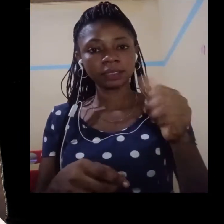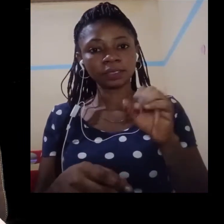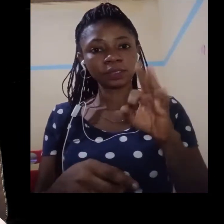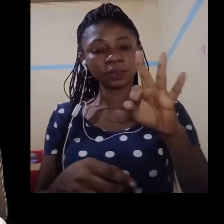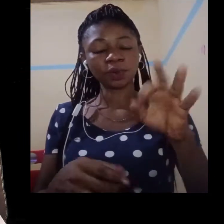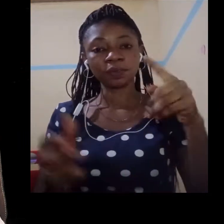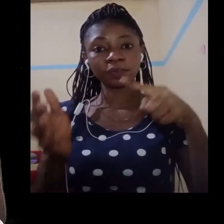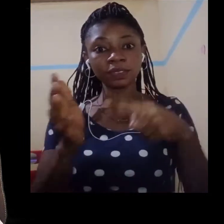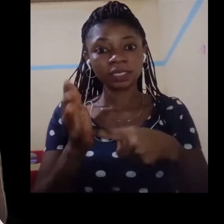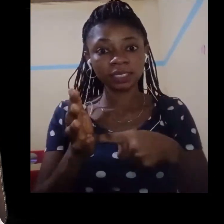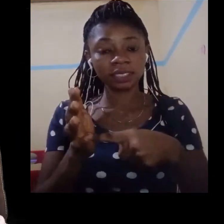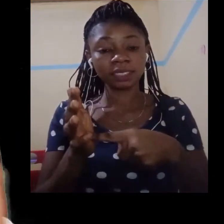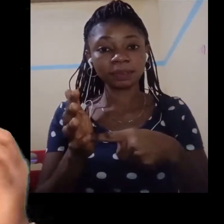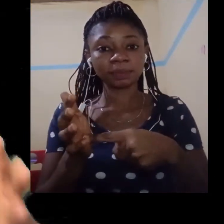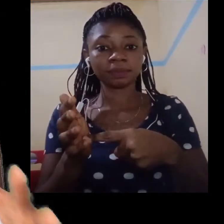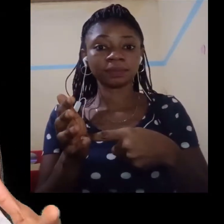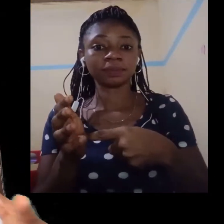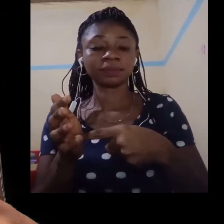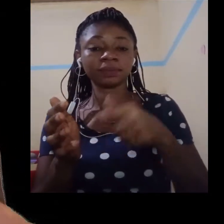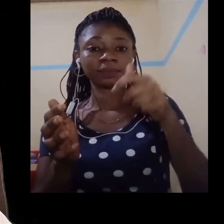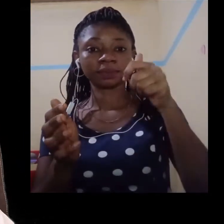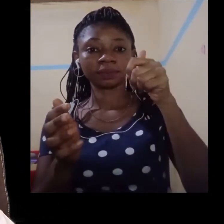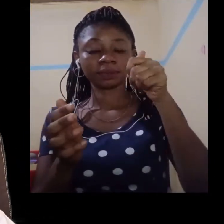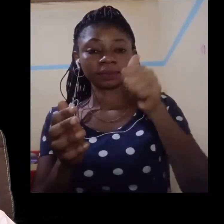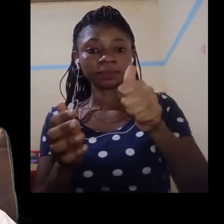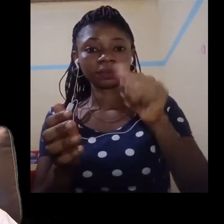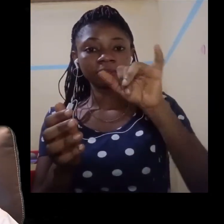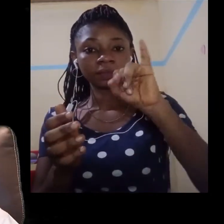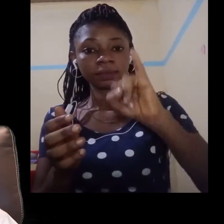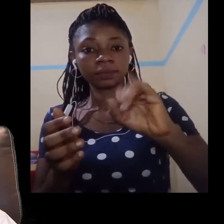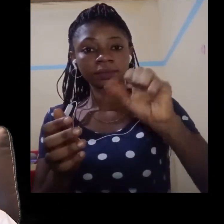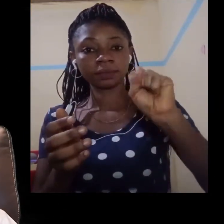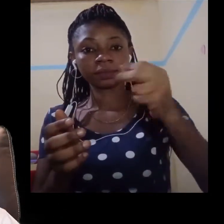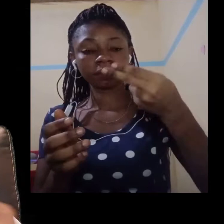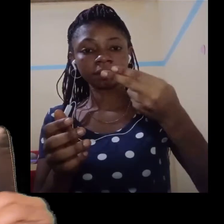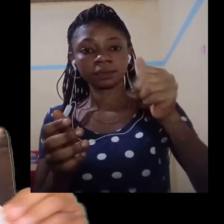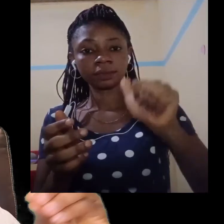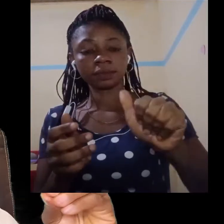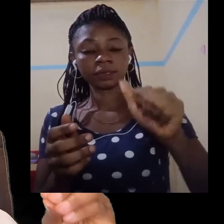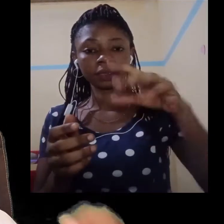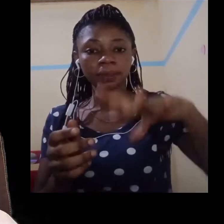10. This completes a sequence